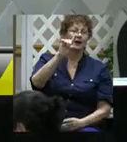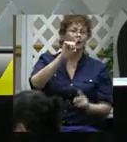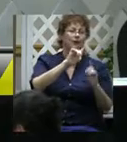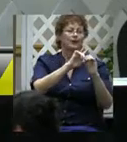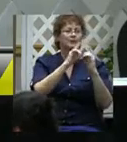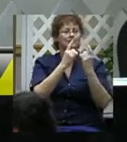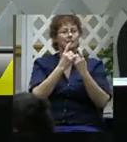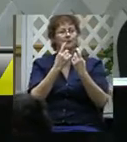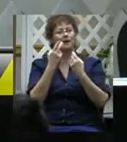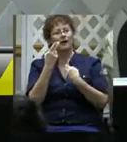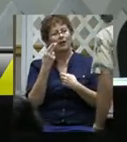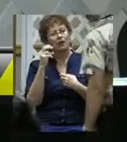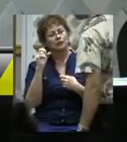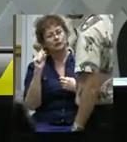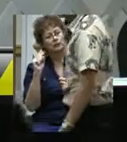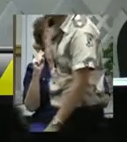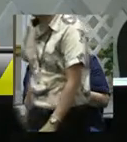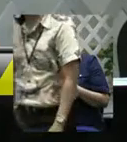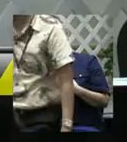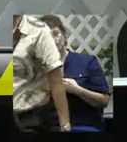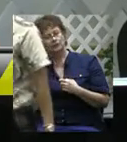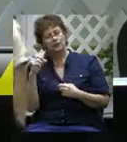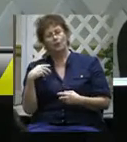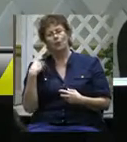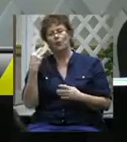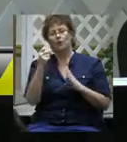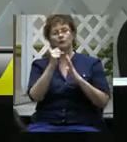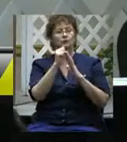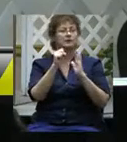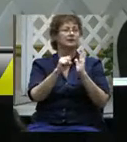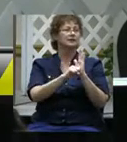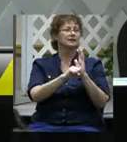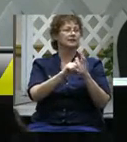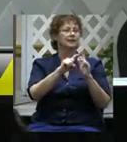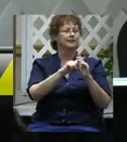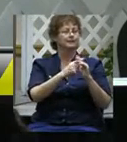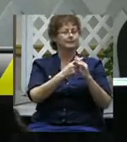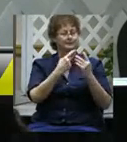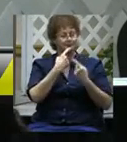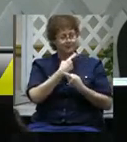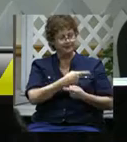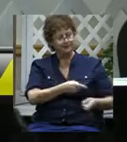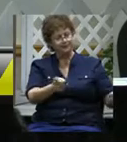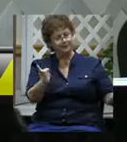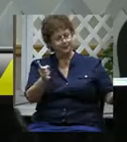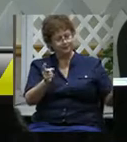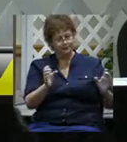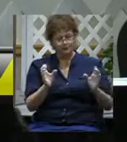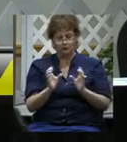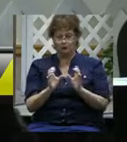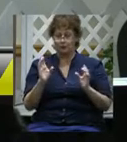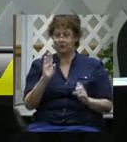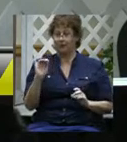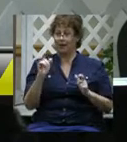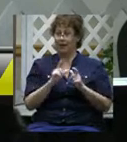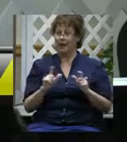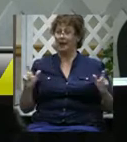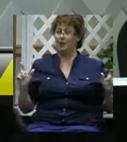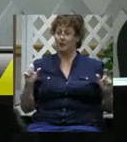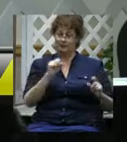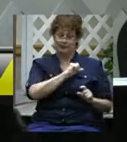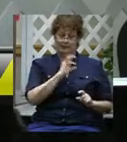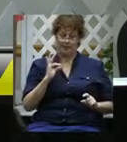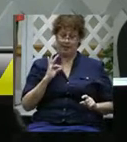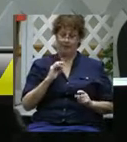Social and Health Services, DSHS in Washington State, initiating an effort to certify its bilingual staff,